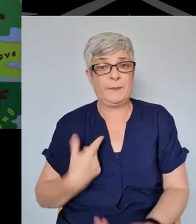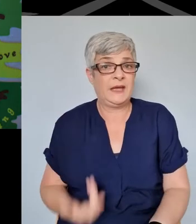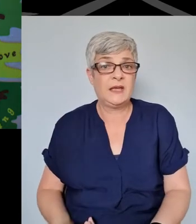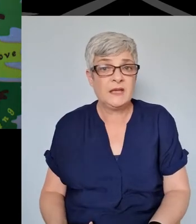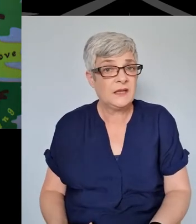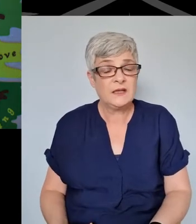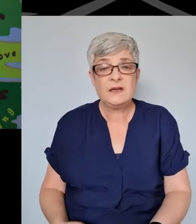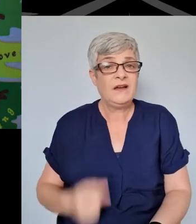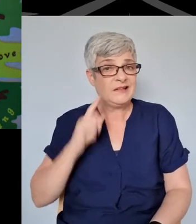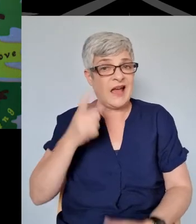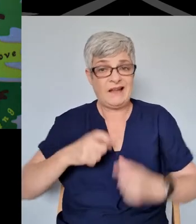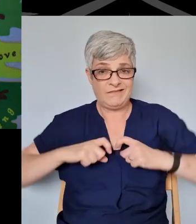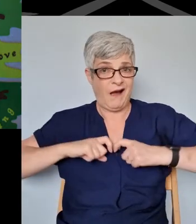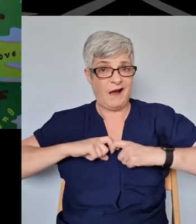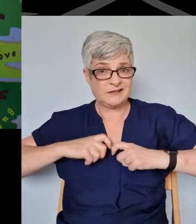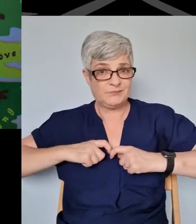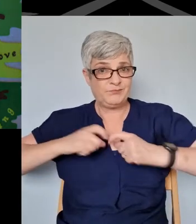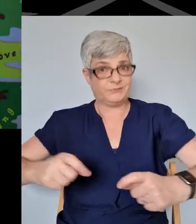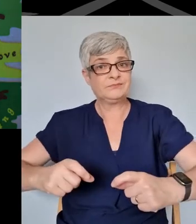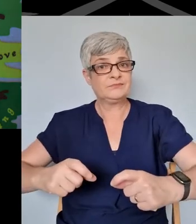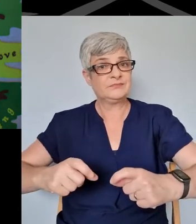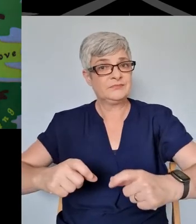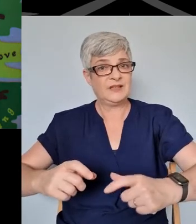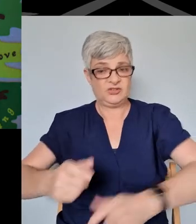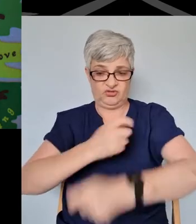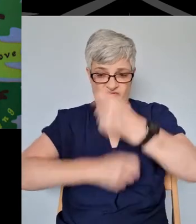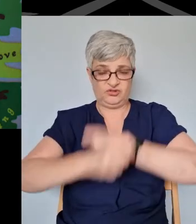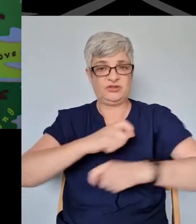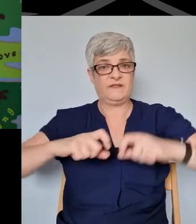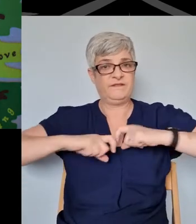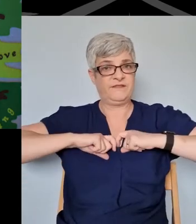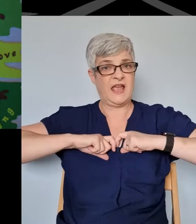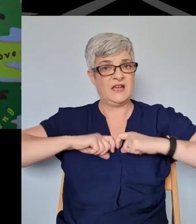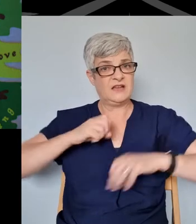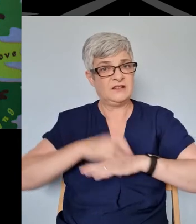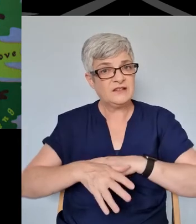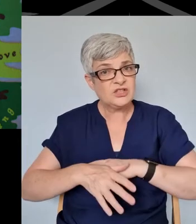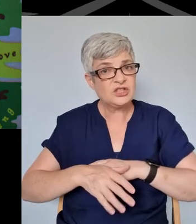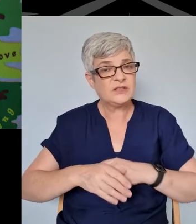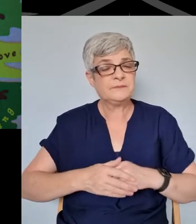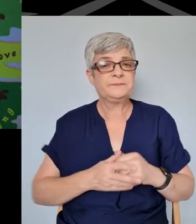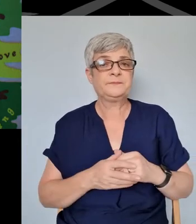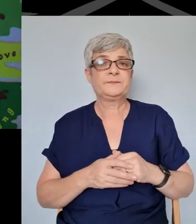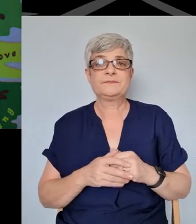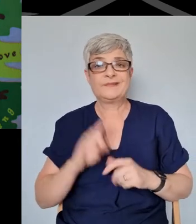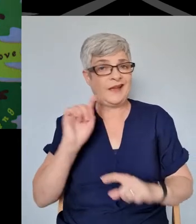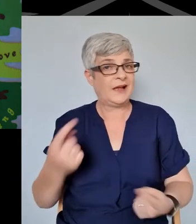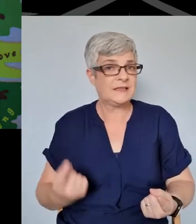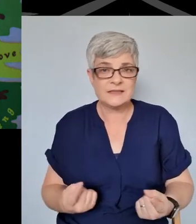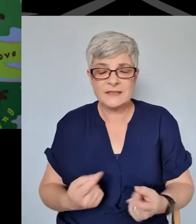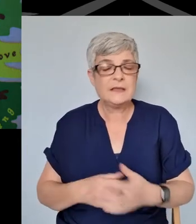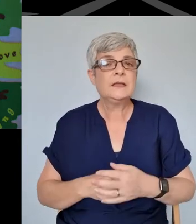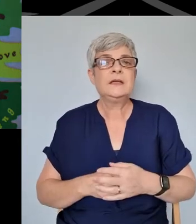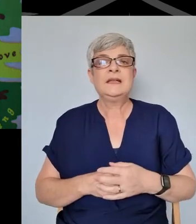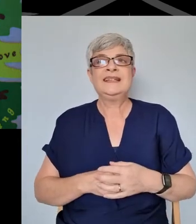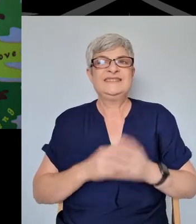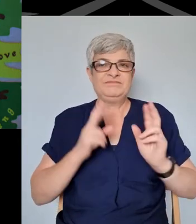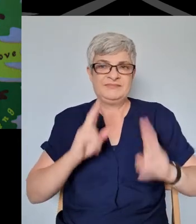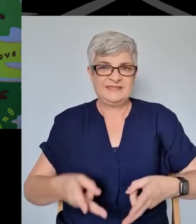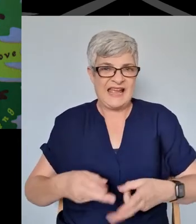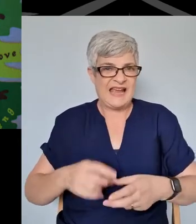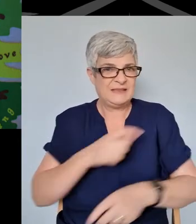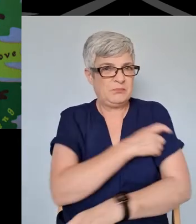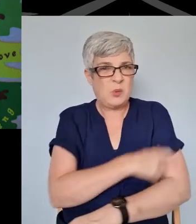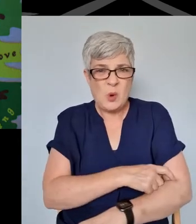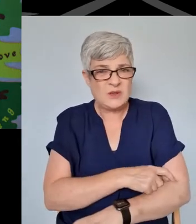We can't cut out our hearts of stone and put a heart of flesh in instead, making these dead bones live